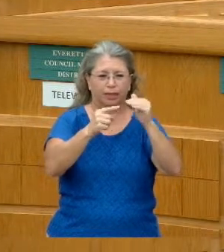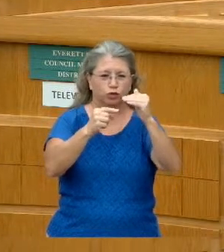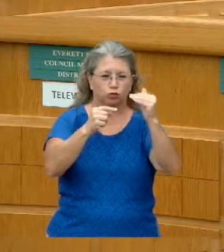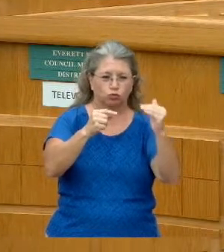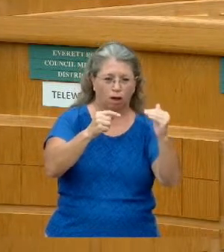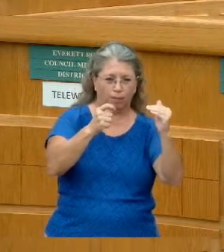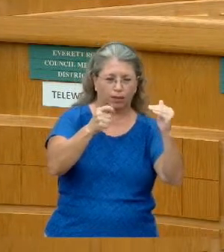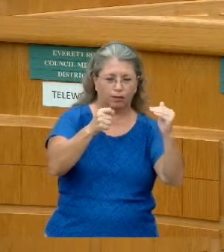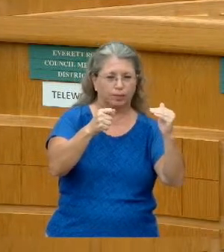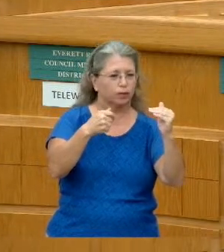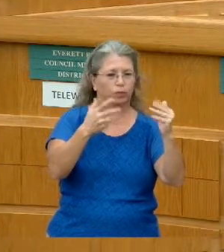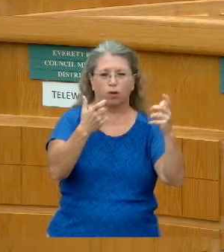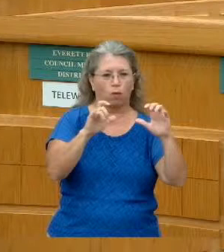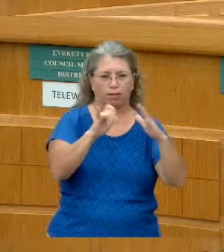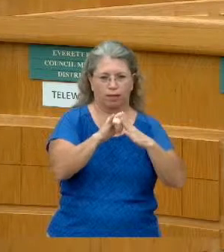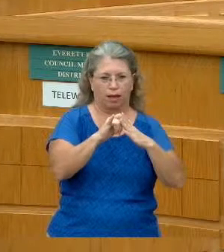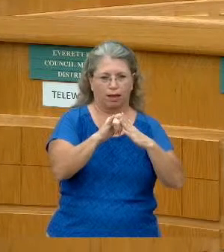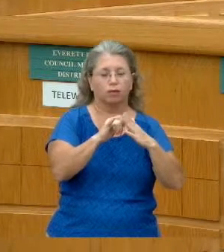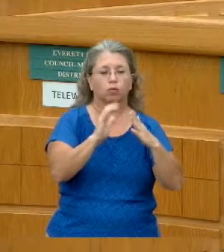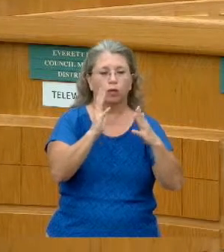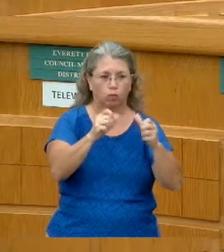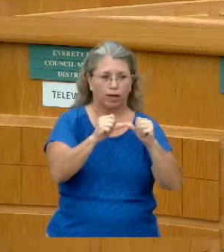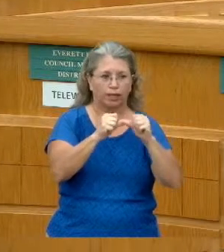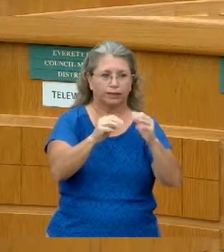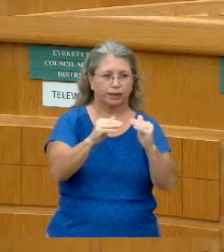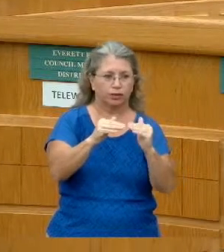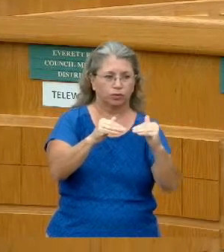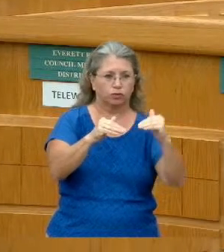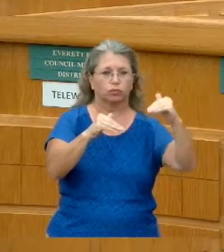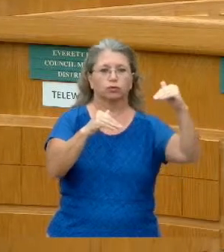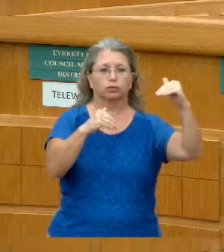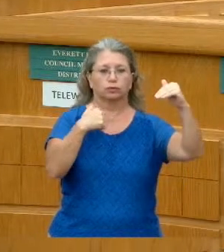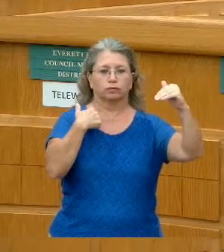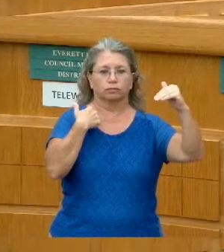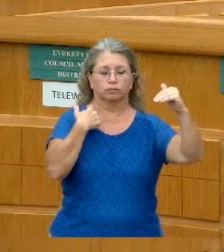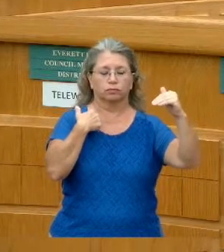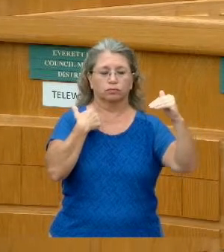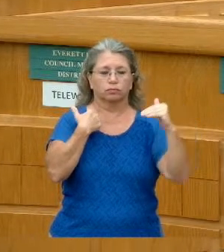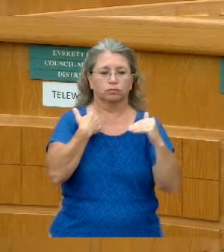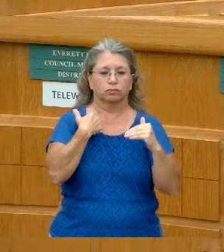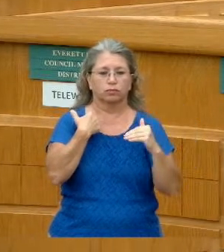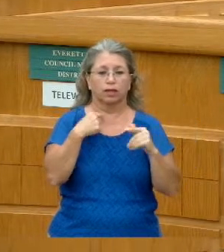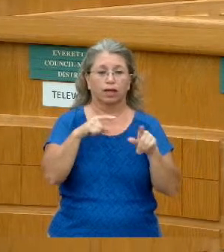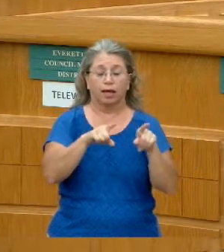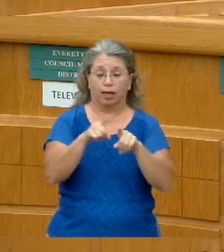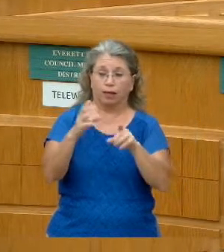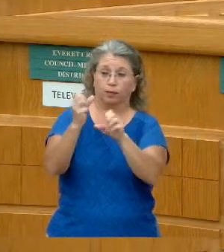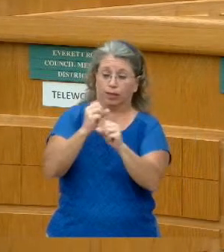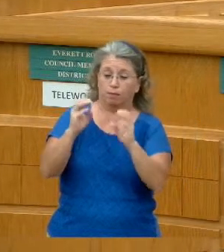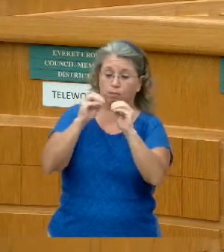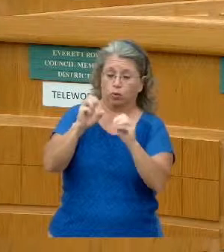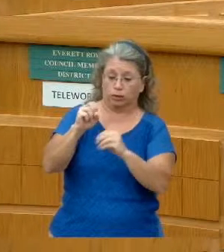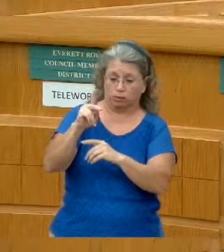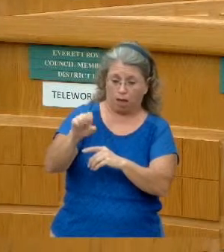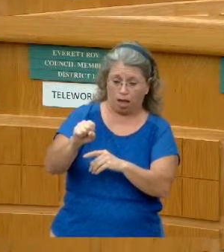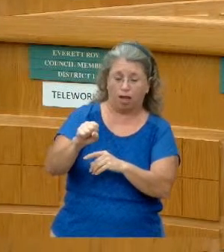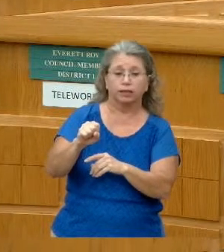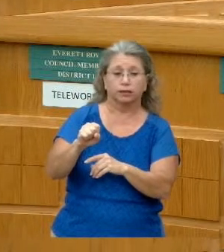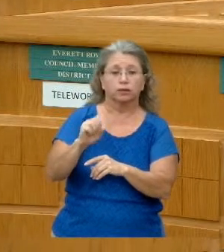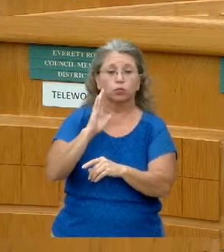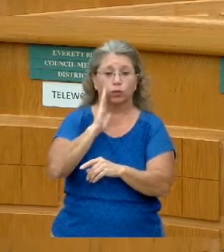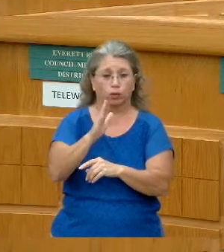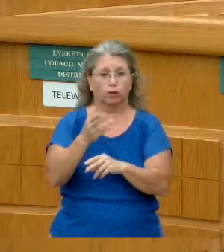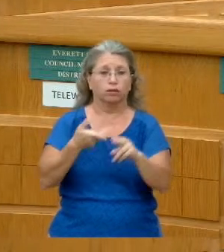It should be going up. So as supplies continue to come in, we can increase our testing. But